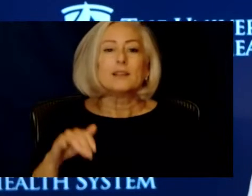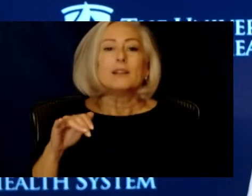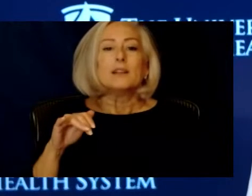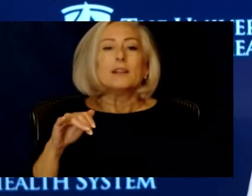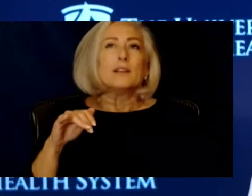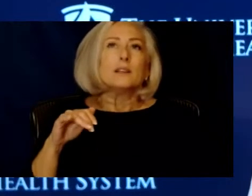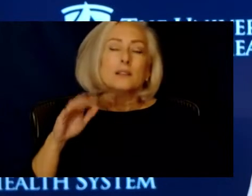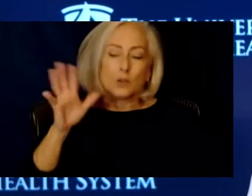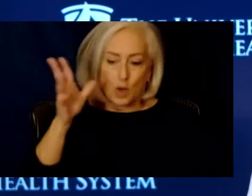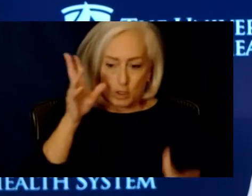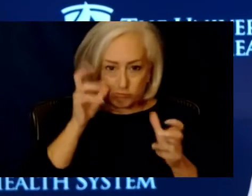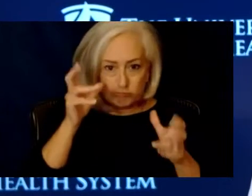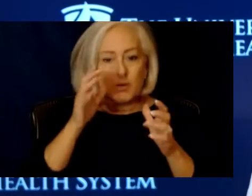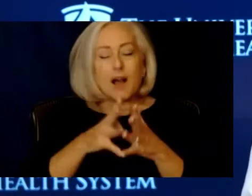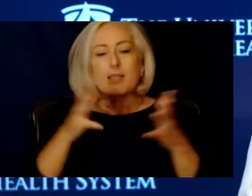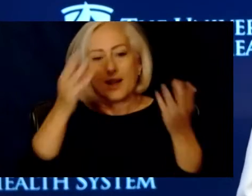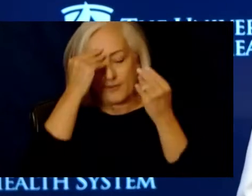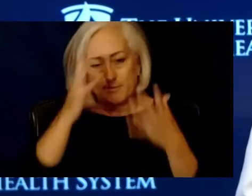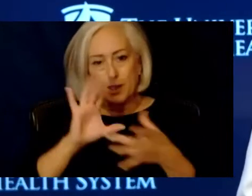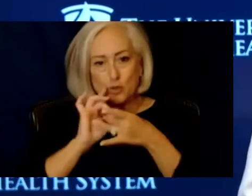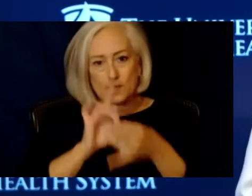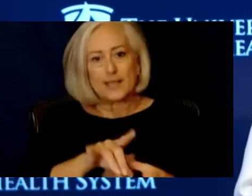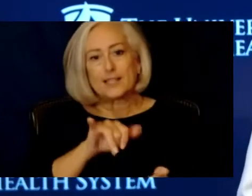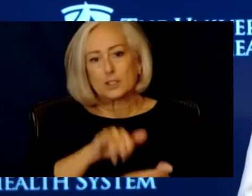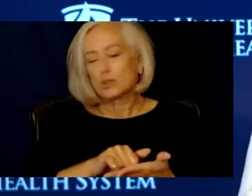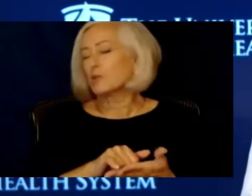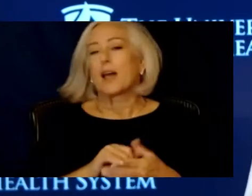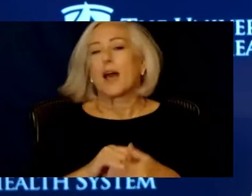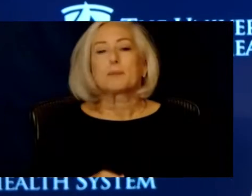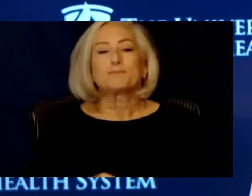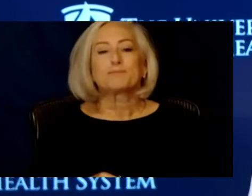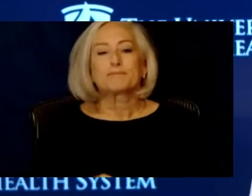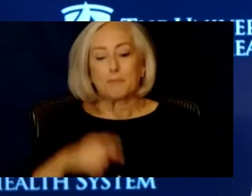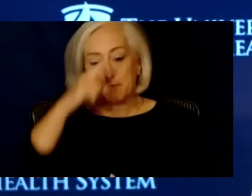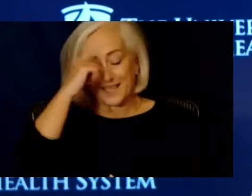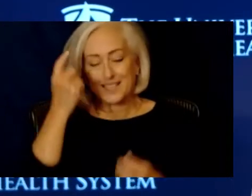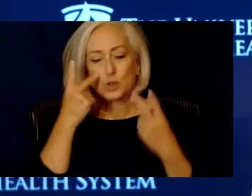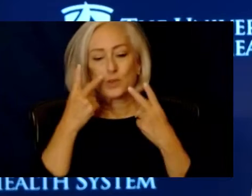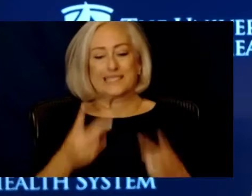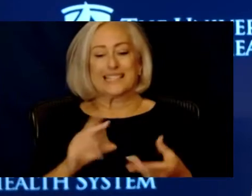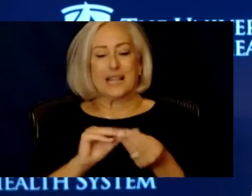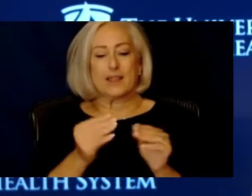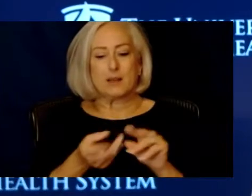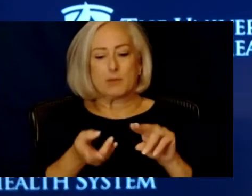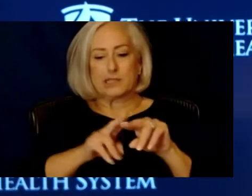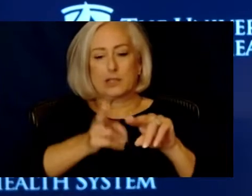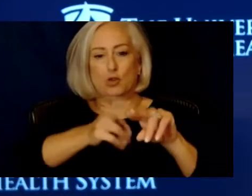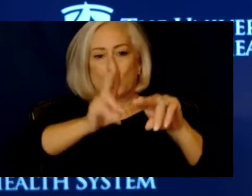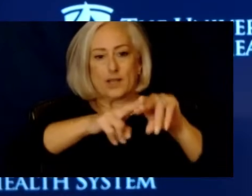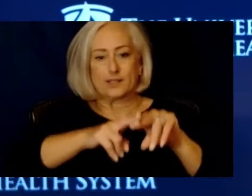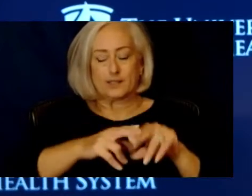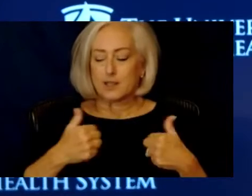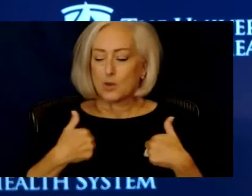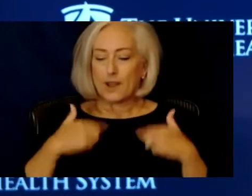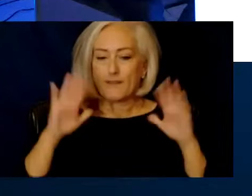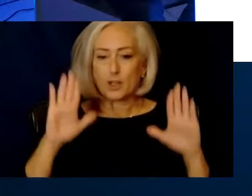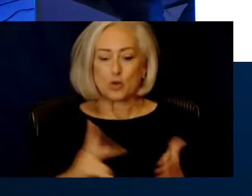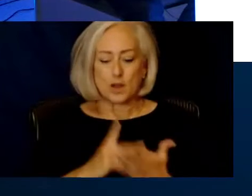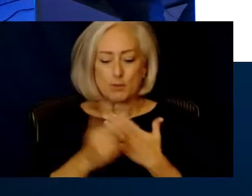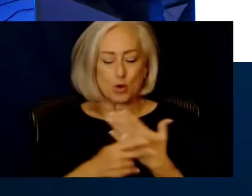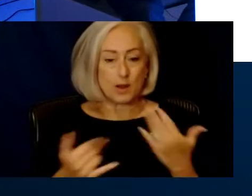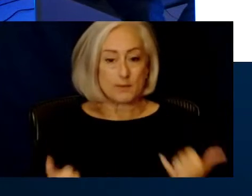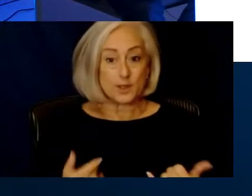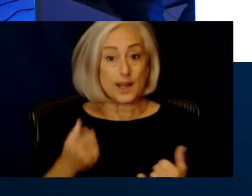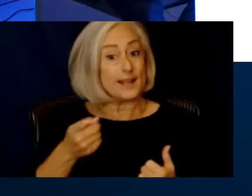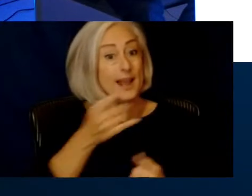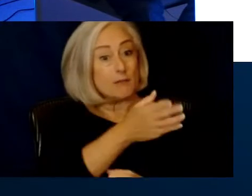lot about that. We're going to be focusing a little bit more back on it because the numbers are rising. We're doing a great program today. Let's get some final thoughts from our guests. Dr.